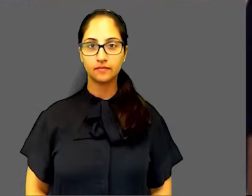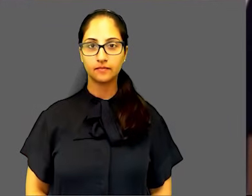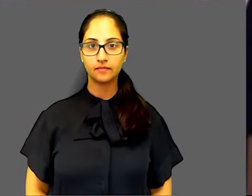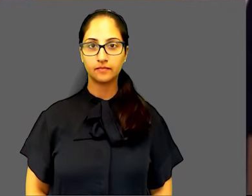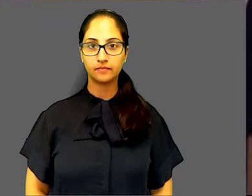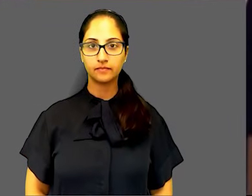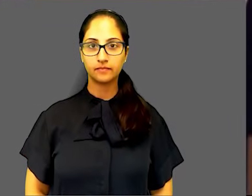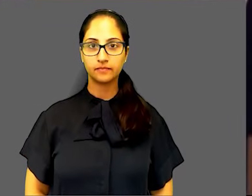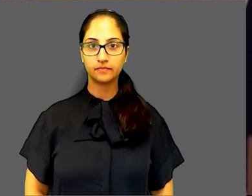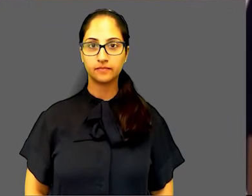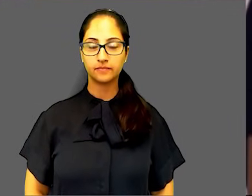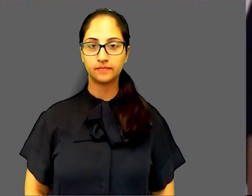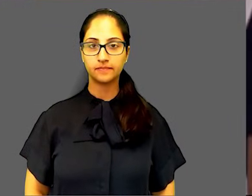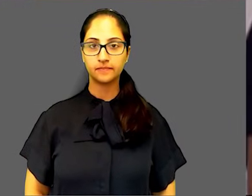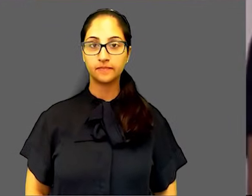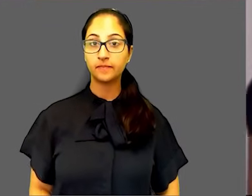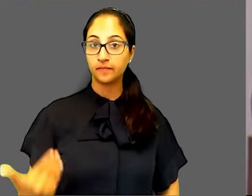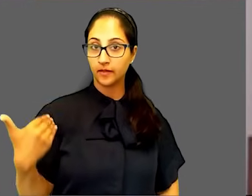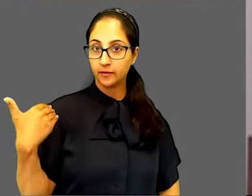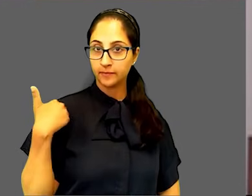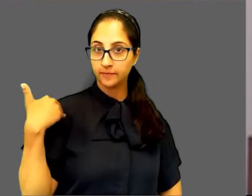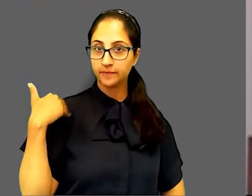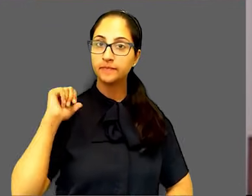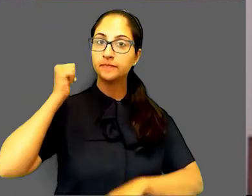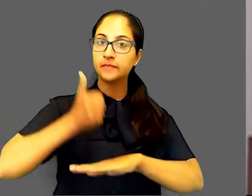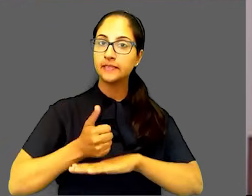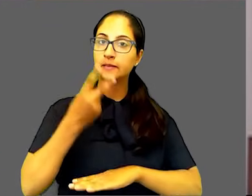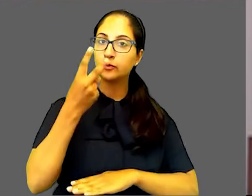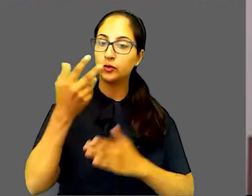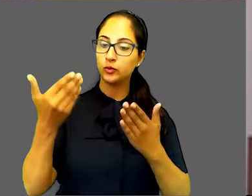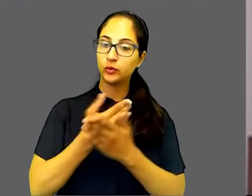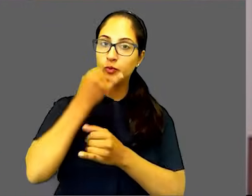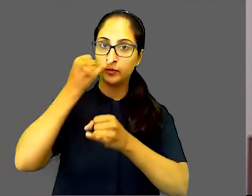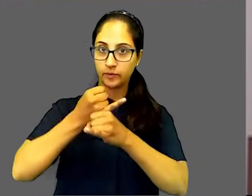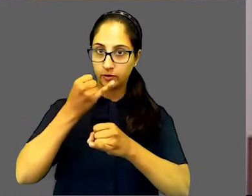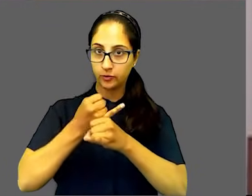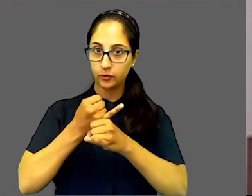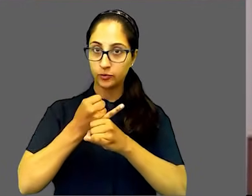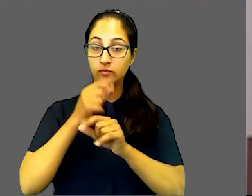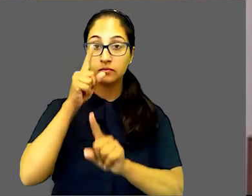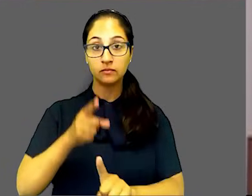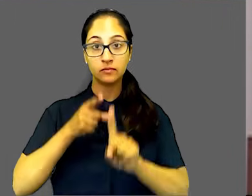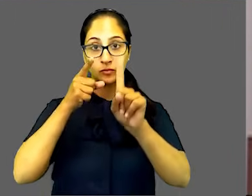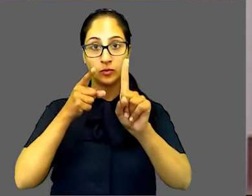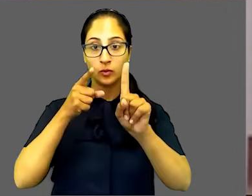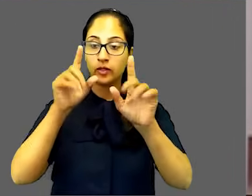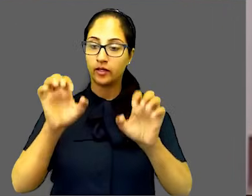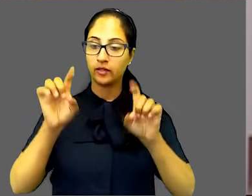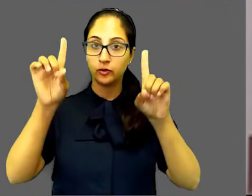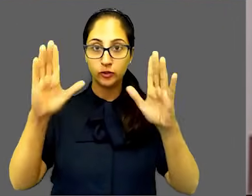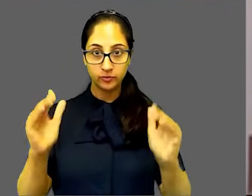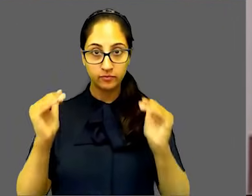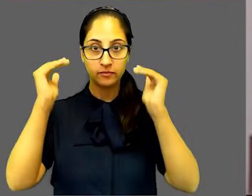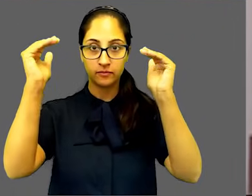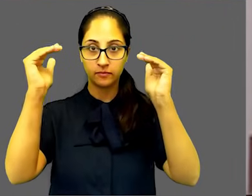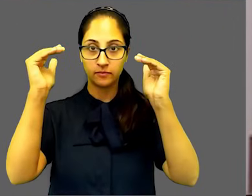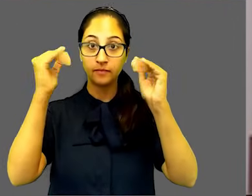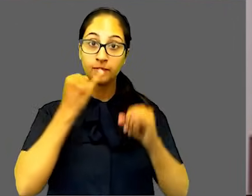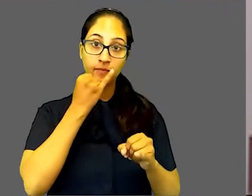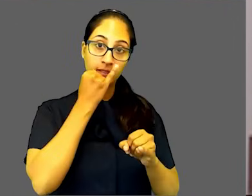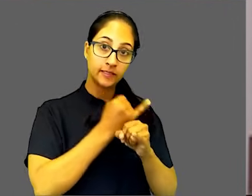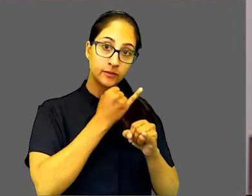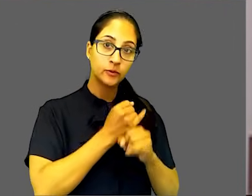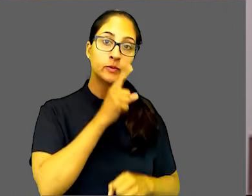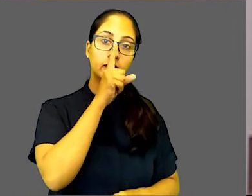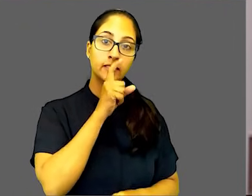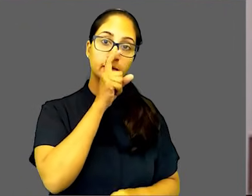We have also, in these recent decades, established 2 new institutions of higher learning here: the